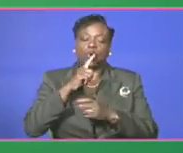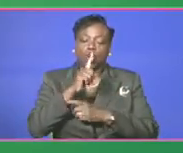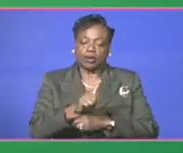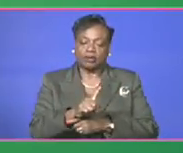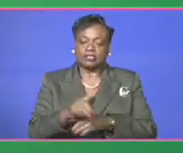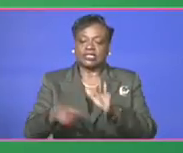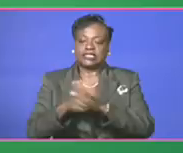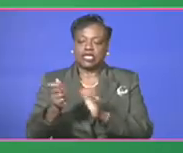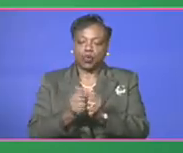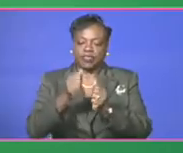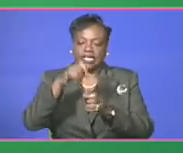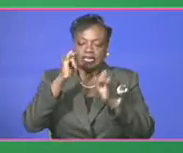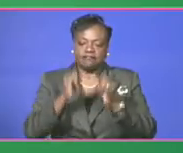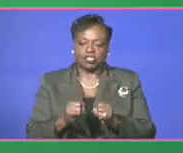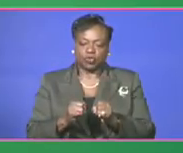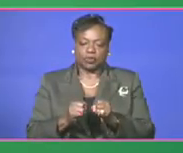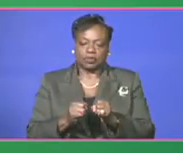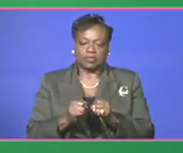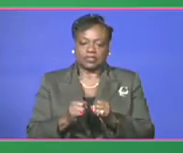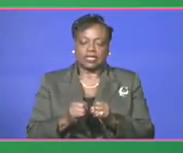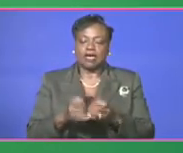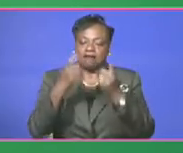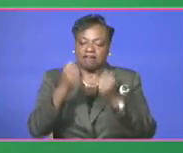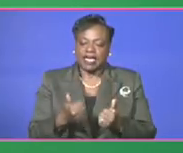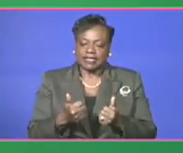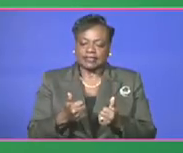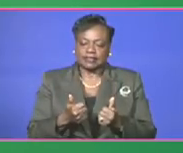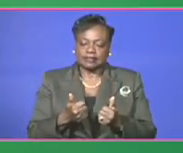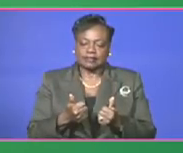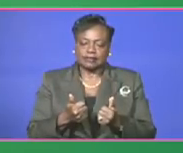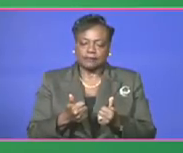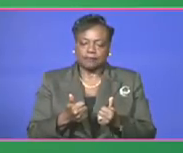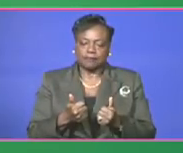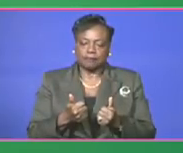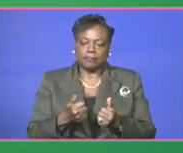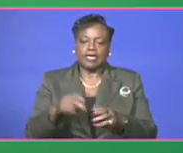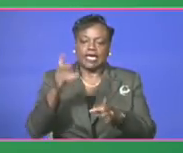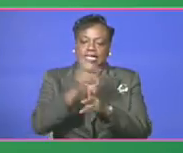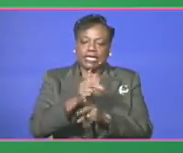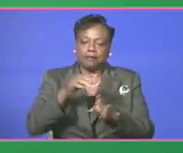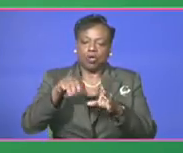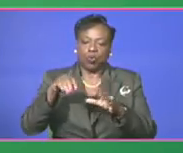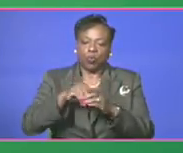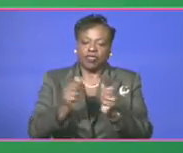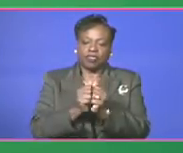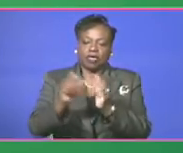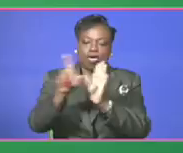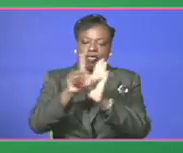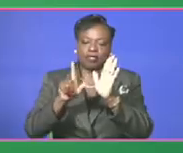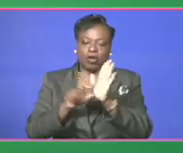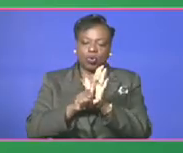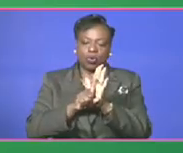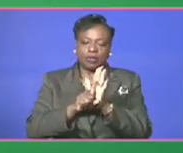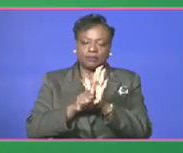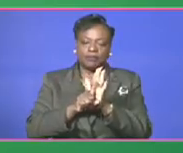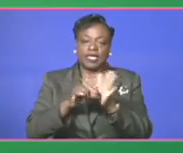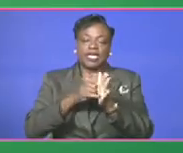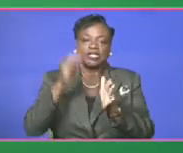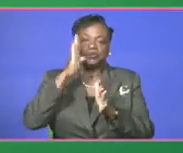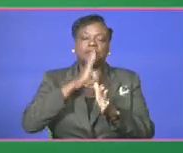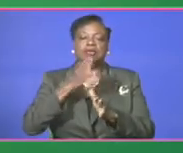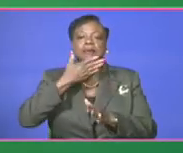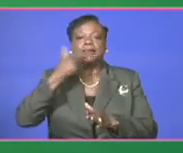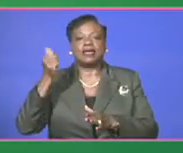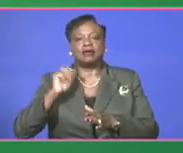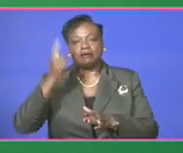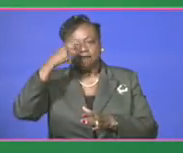with individuals as quickly as possible in keeping with the law, it would be better for us